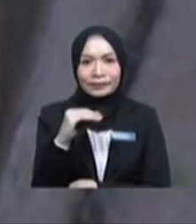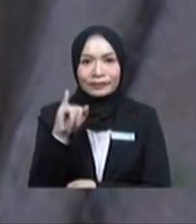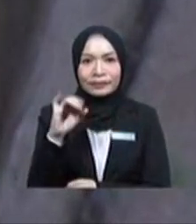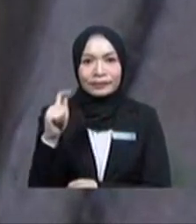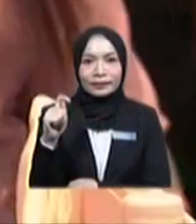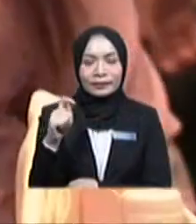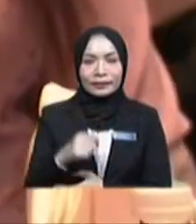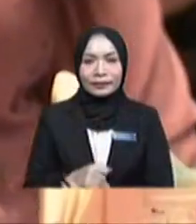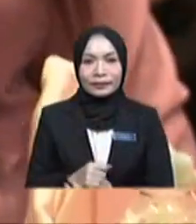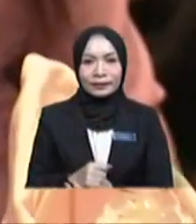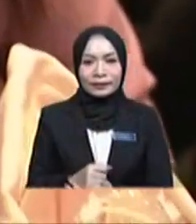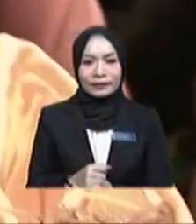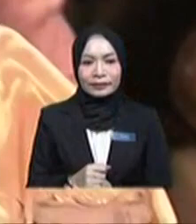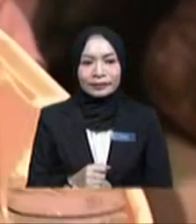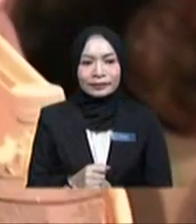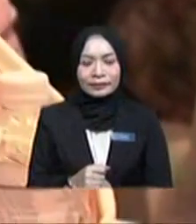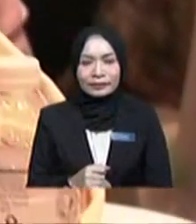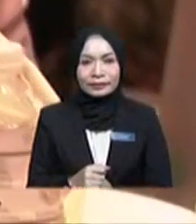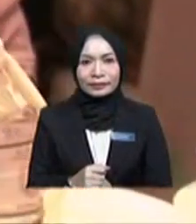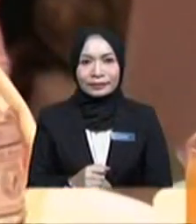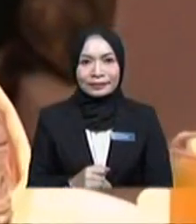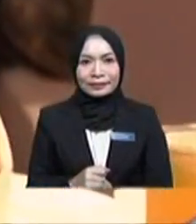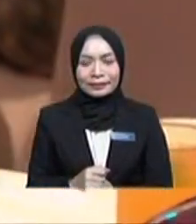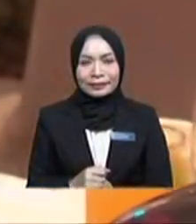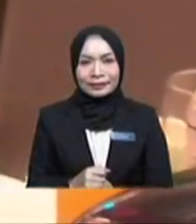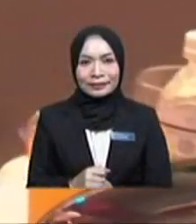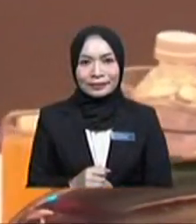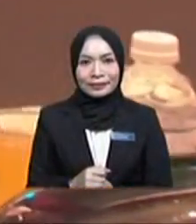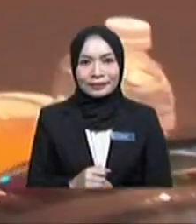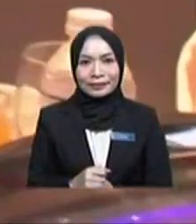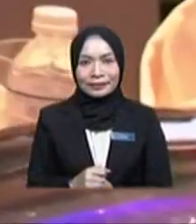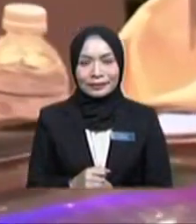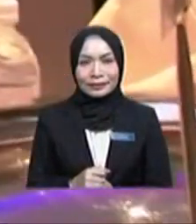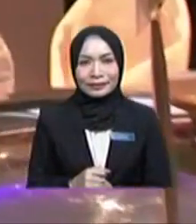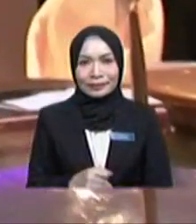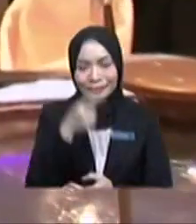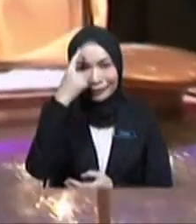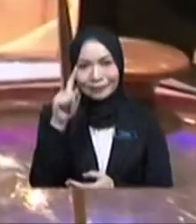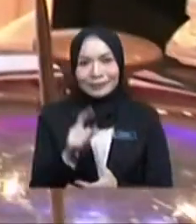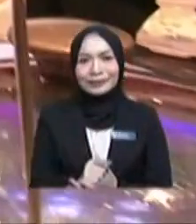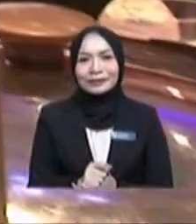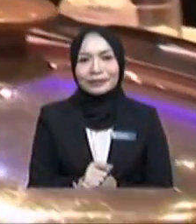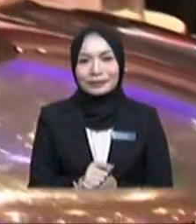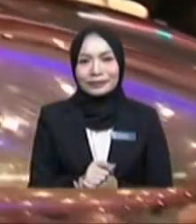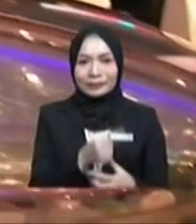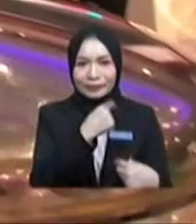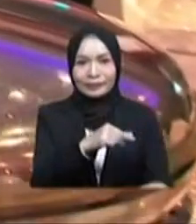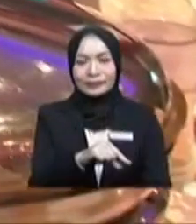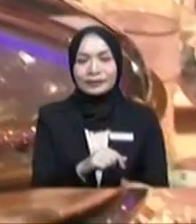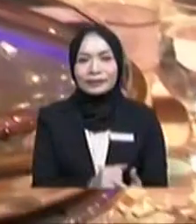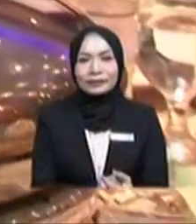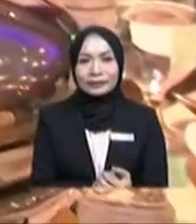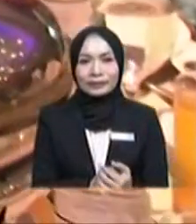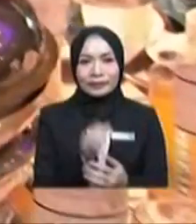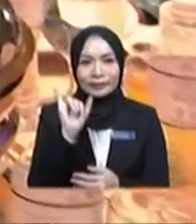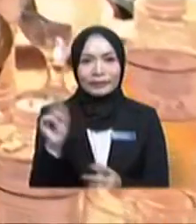Division, or Bahagian Pengurusan Maklumat. The theme for the second International Conference on English